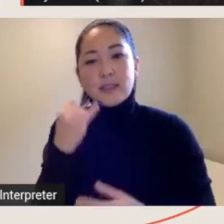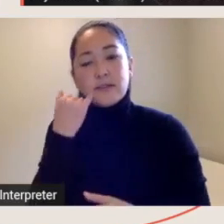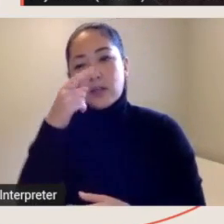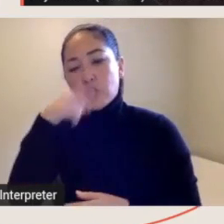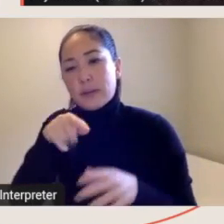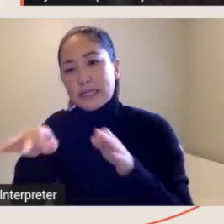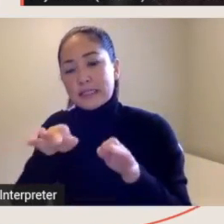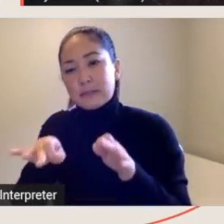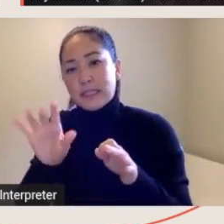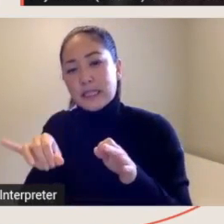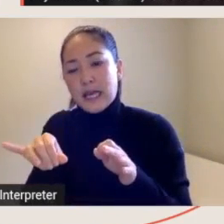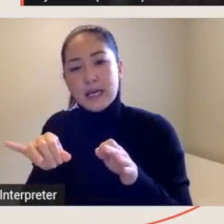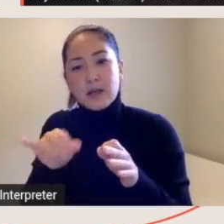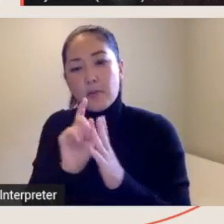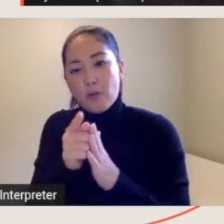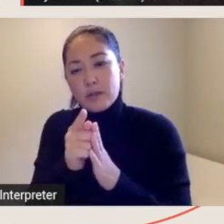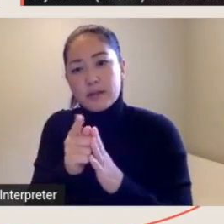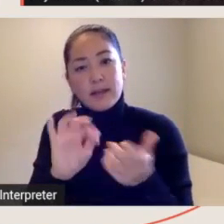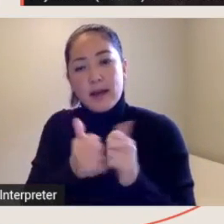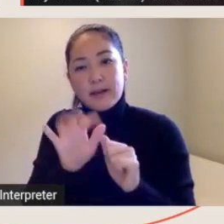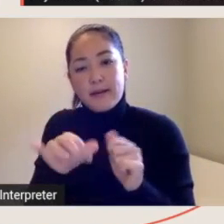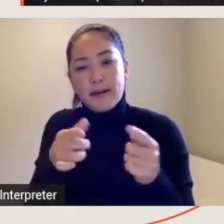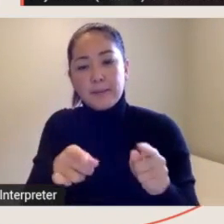that scene and then also how that came about.